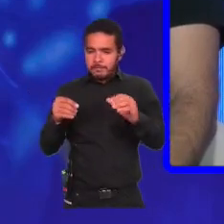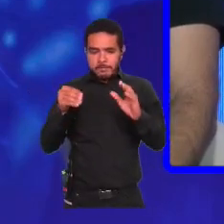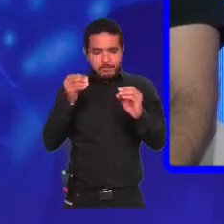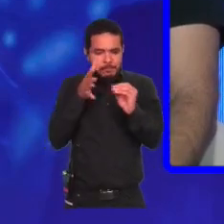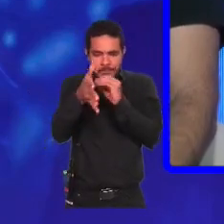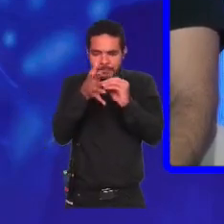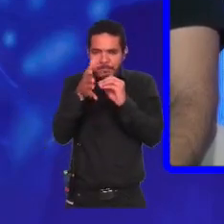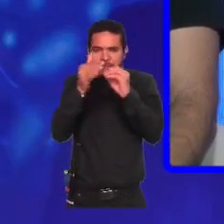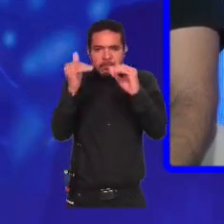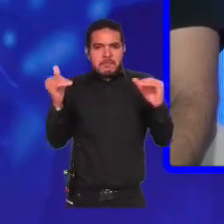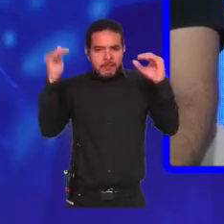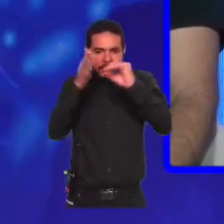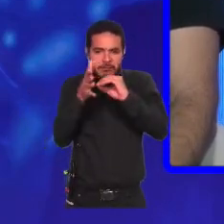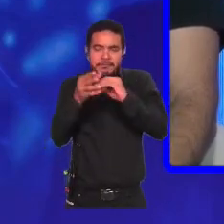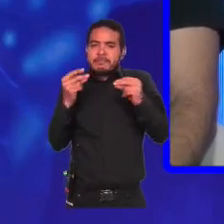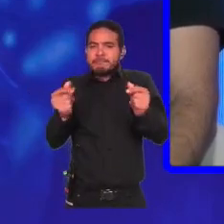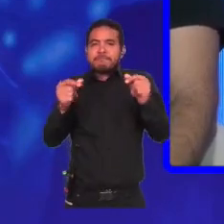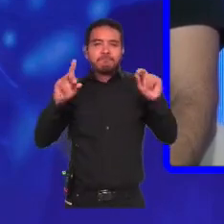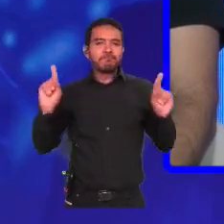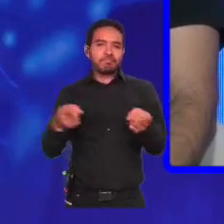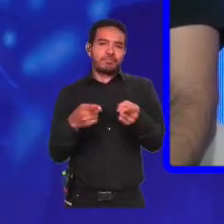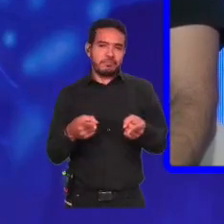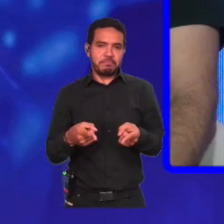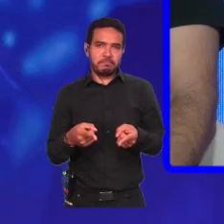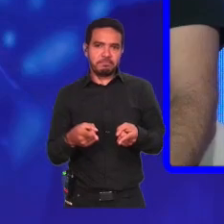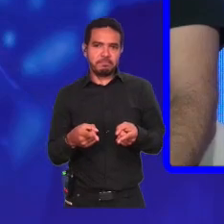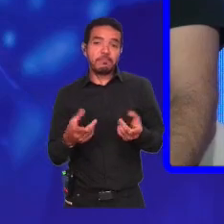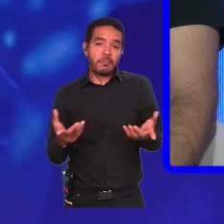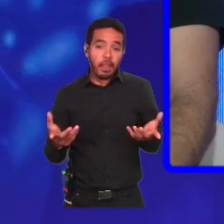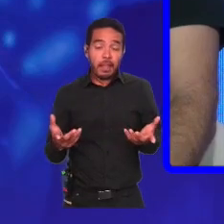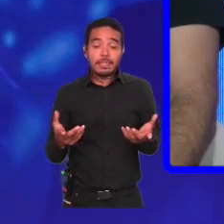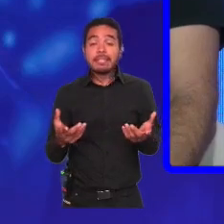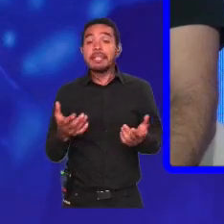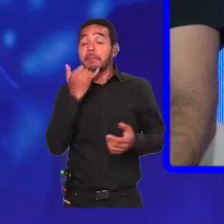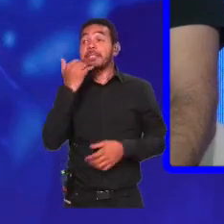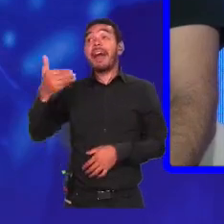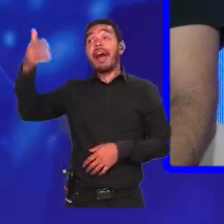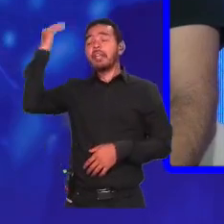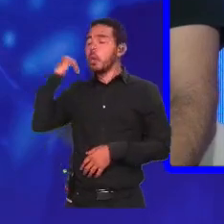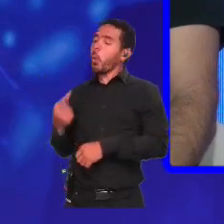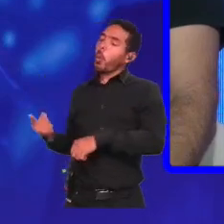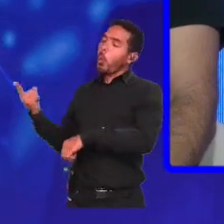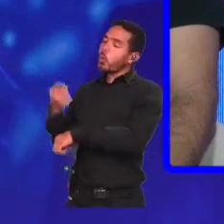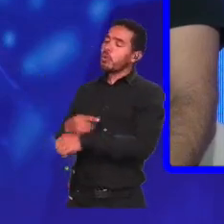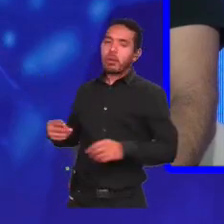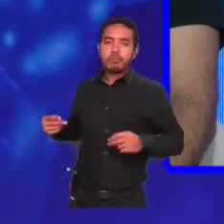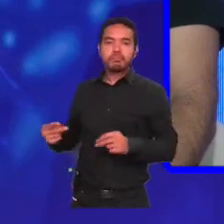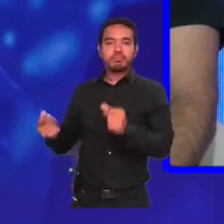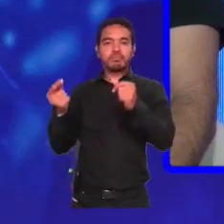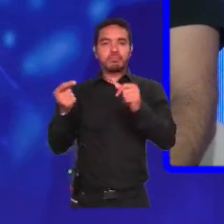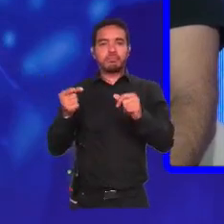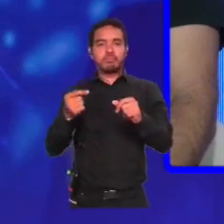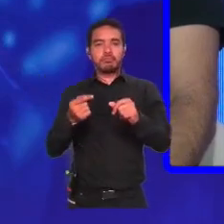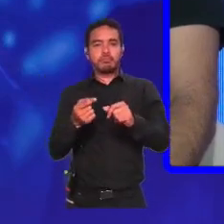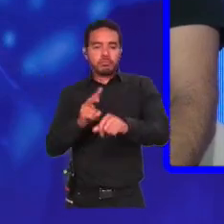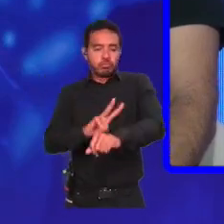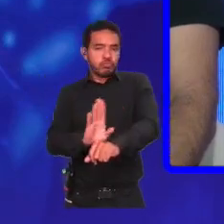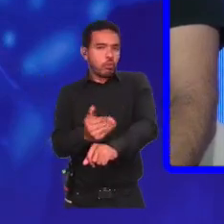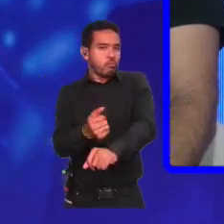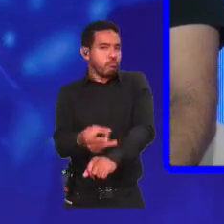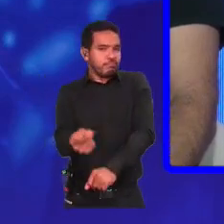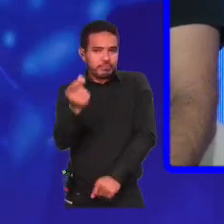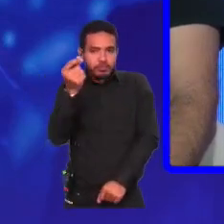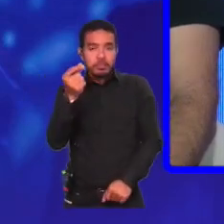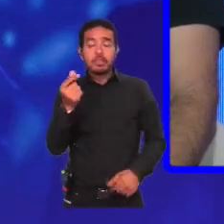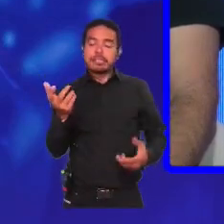couple seconds, what before would take me an hour or something. So always thinking about that of like, I need to hit the deadline. The deadline's